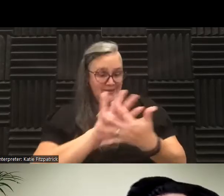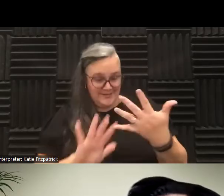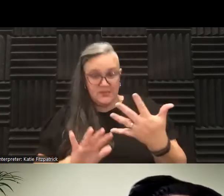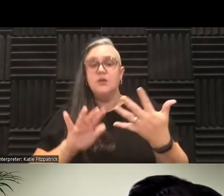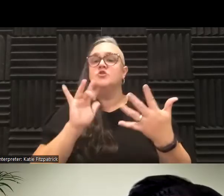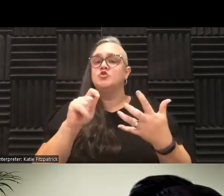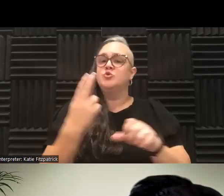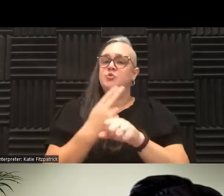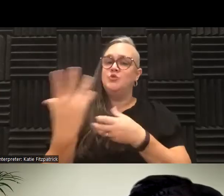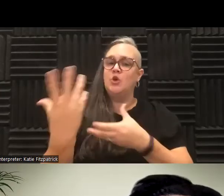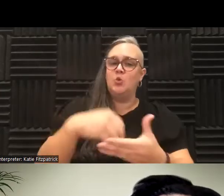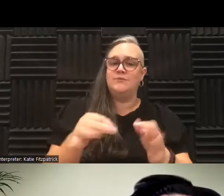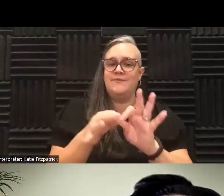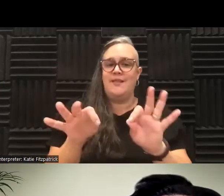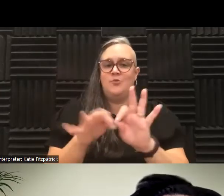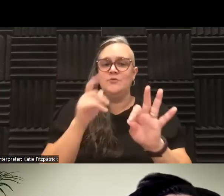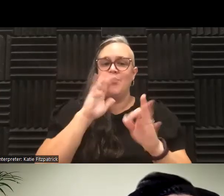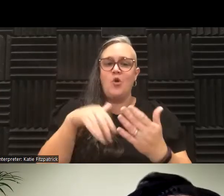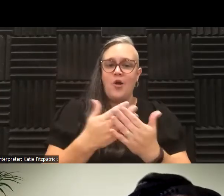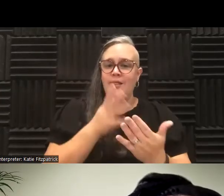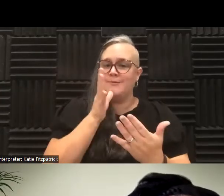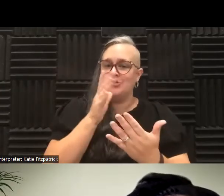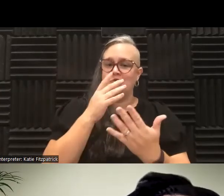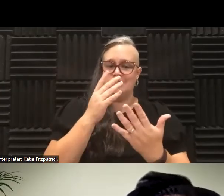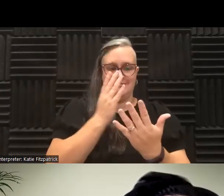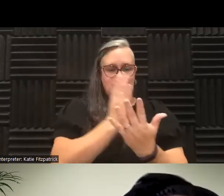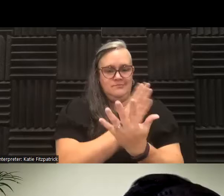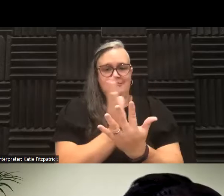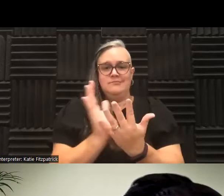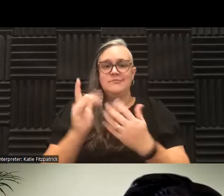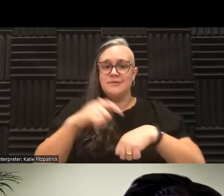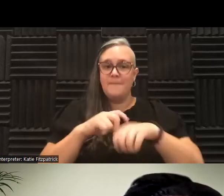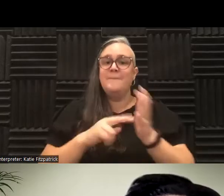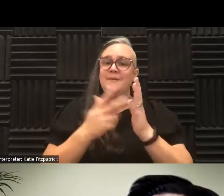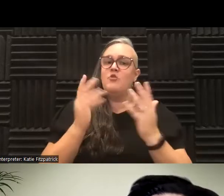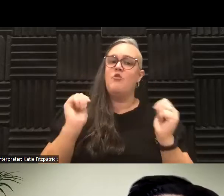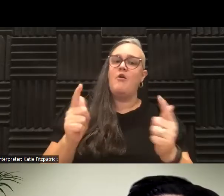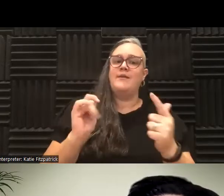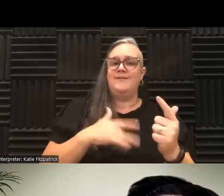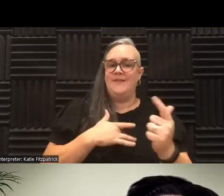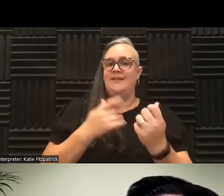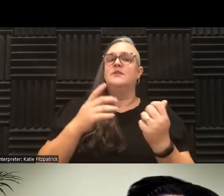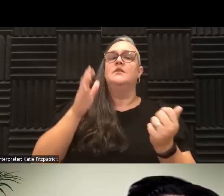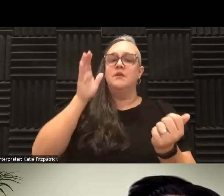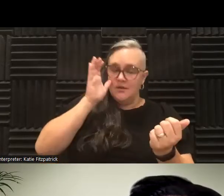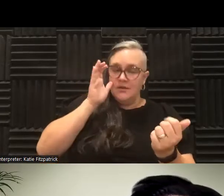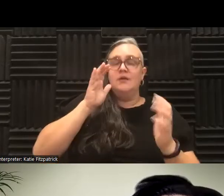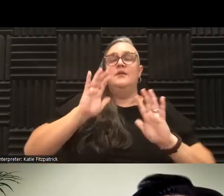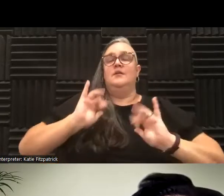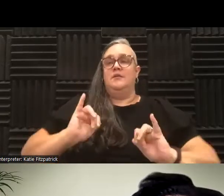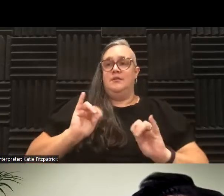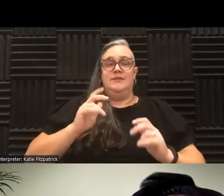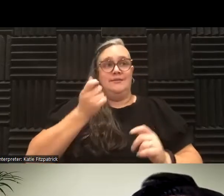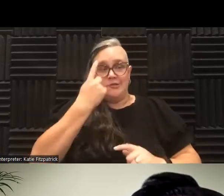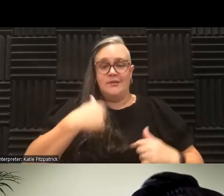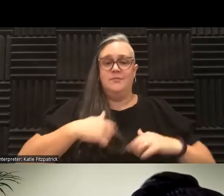and other maternal health stages allows those we serve to feel safe and seen Creating a safe and welcoming space is